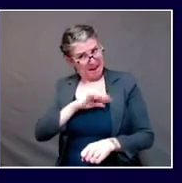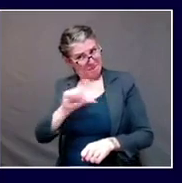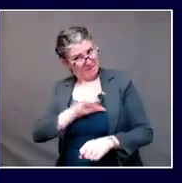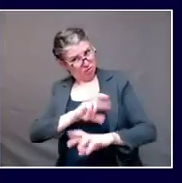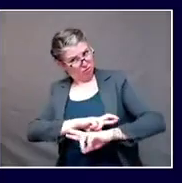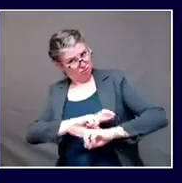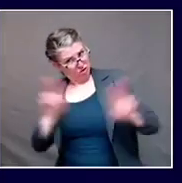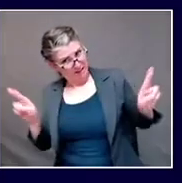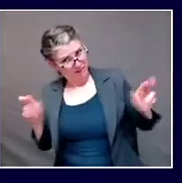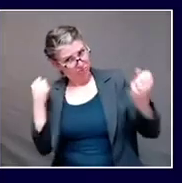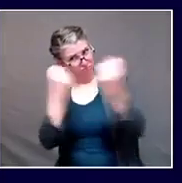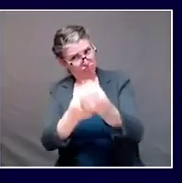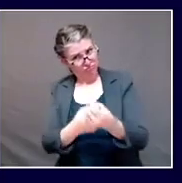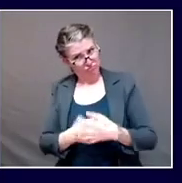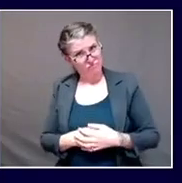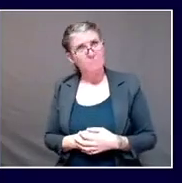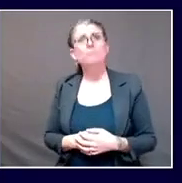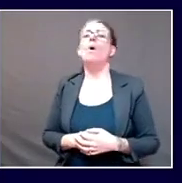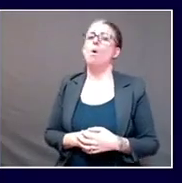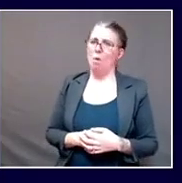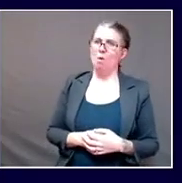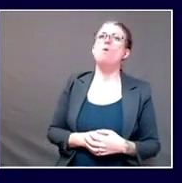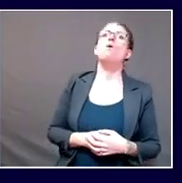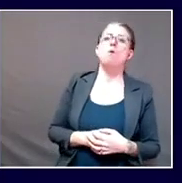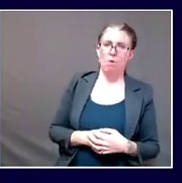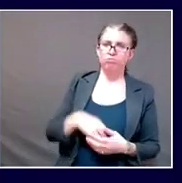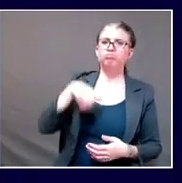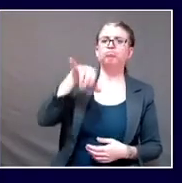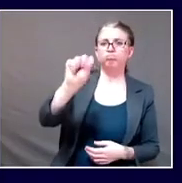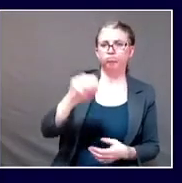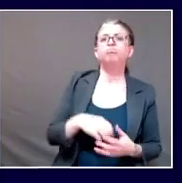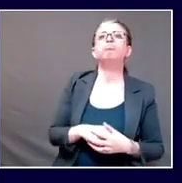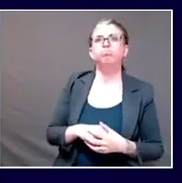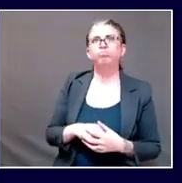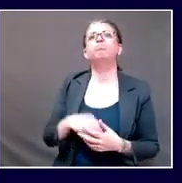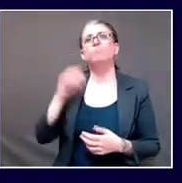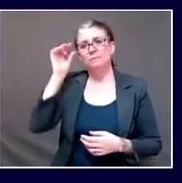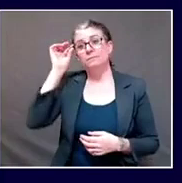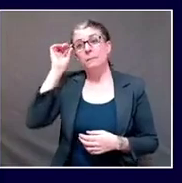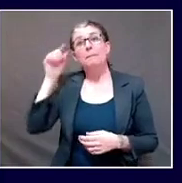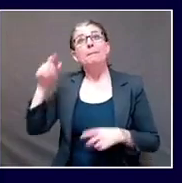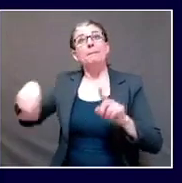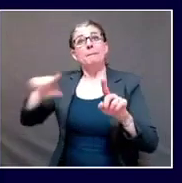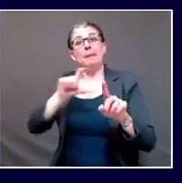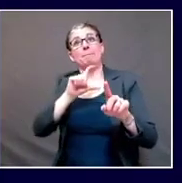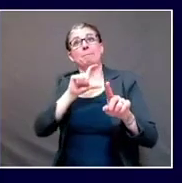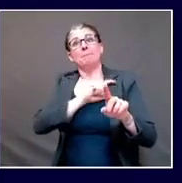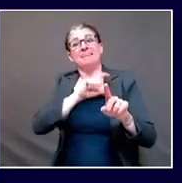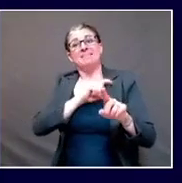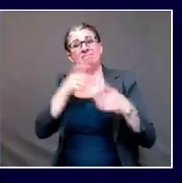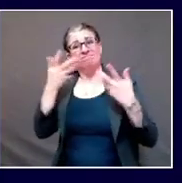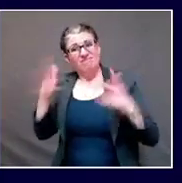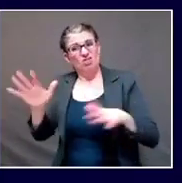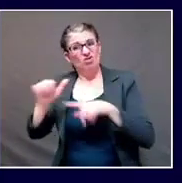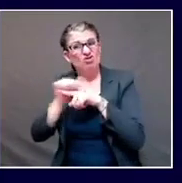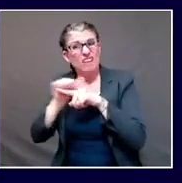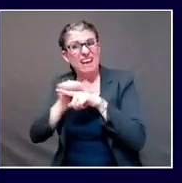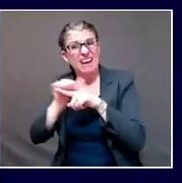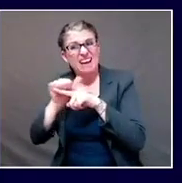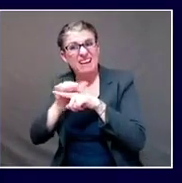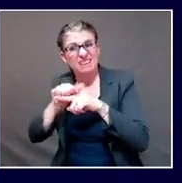took an oath when they took office, when they put on that badge as well. When they went through their training at the academy, which I participated in,